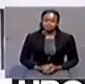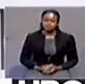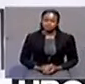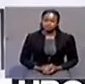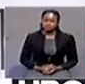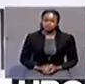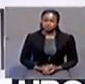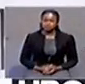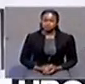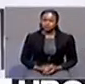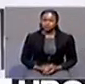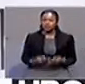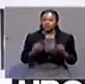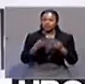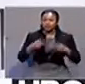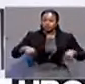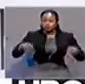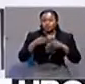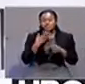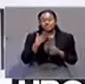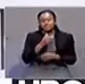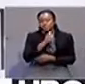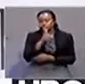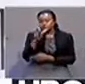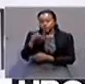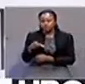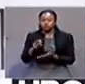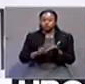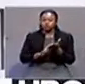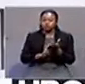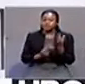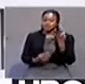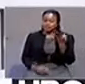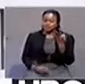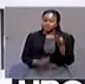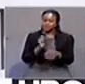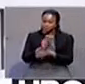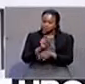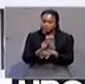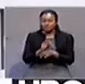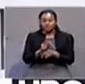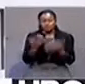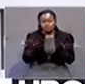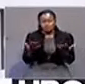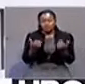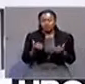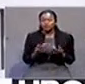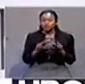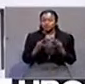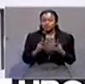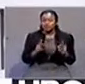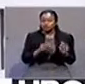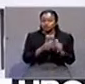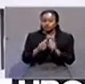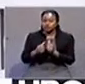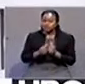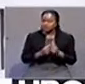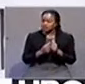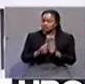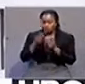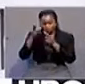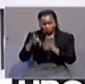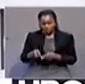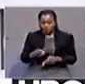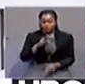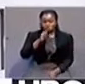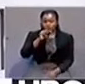but we just need 3 minutes each. I'll try and catch everybody. Let's start with the Honorable